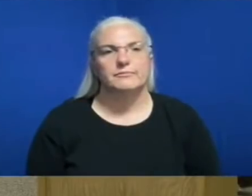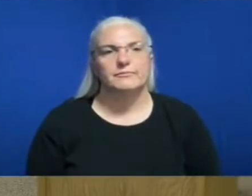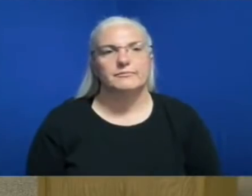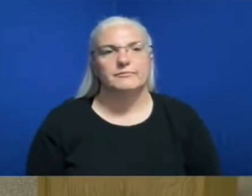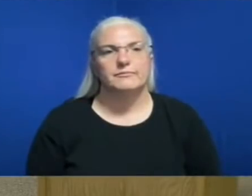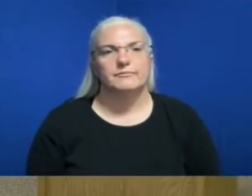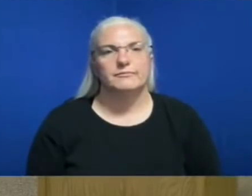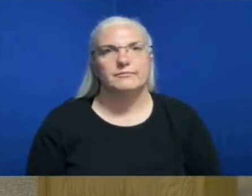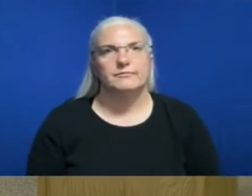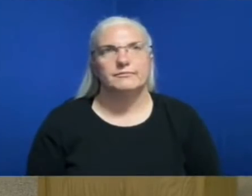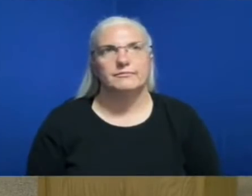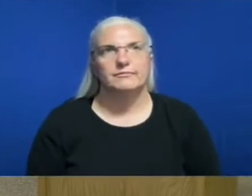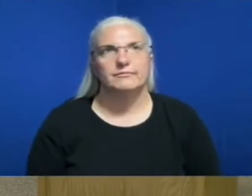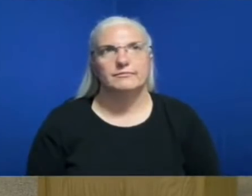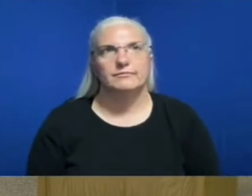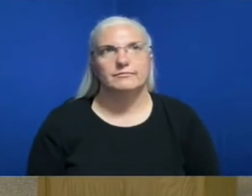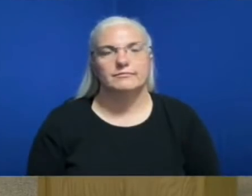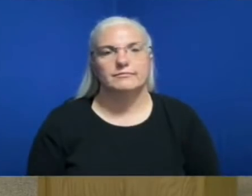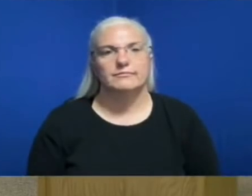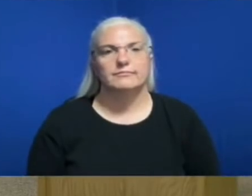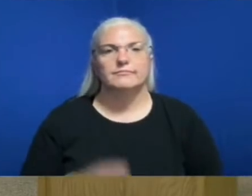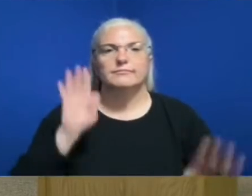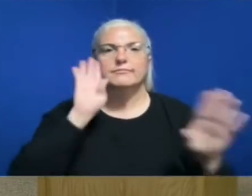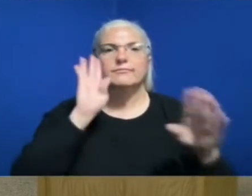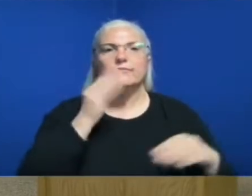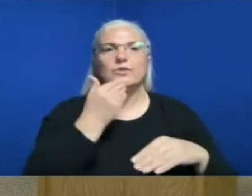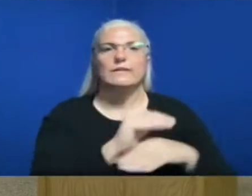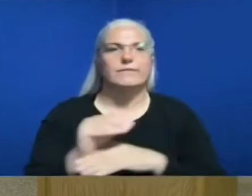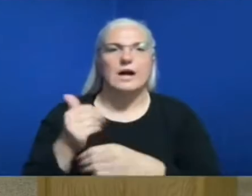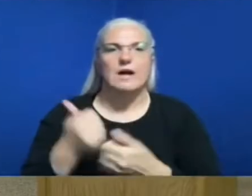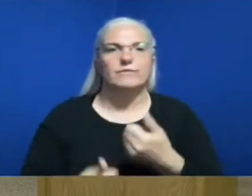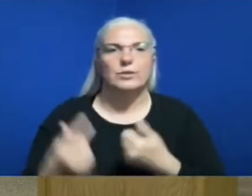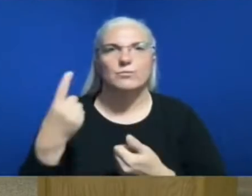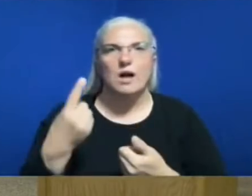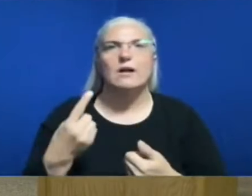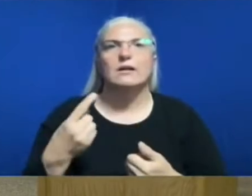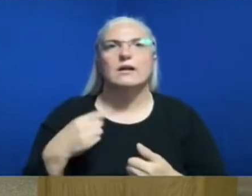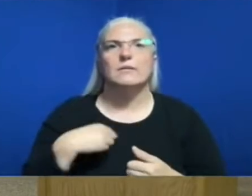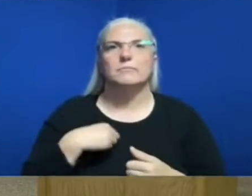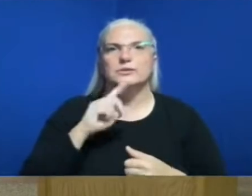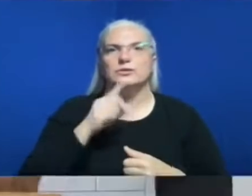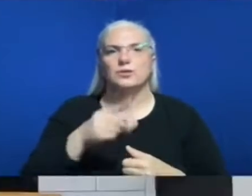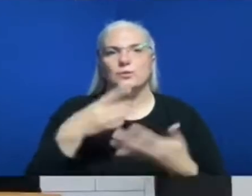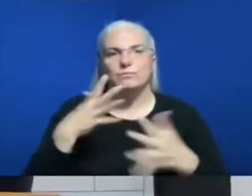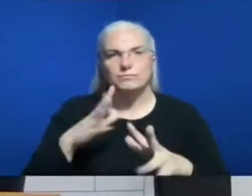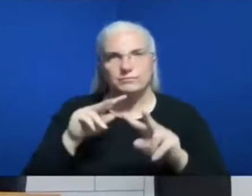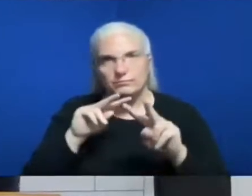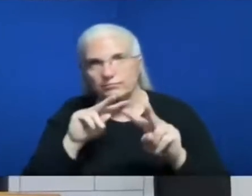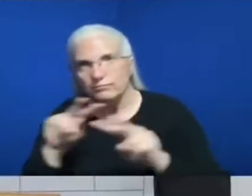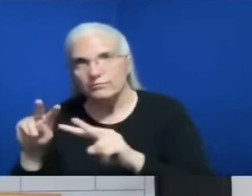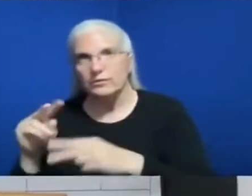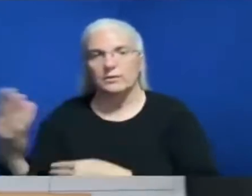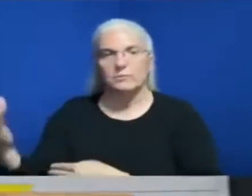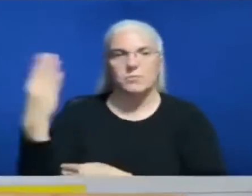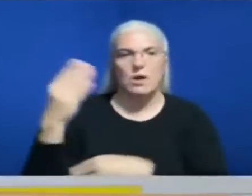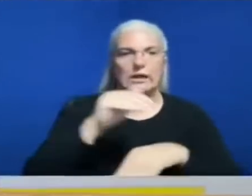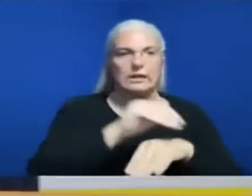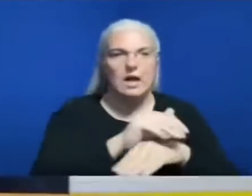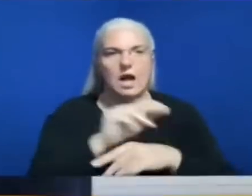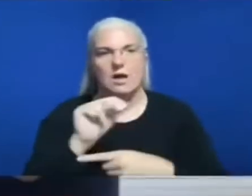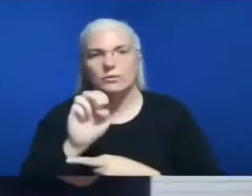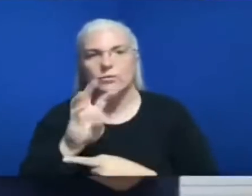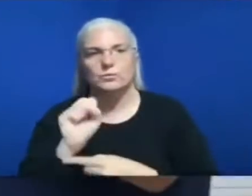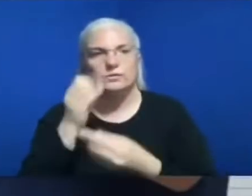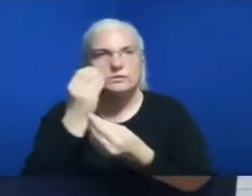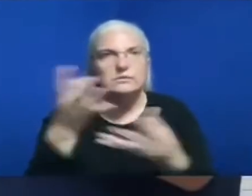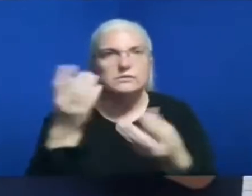Good evening, everyone. I'm sure you've been following us on our daily updates that we have in the morning and again in the evening, but I'll just give you a brief overview on what's